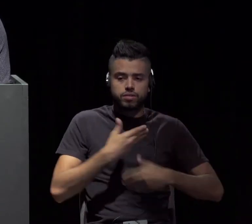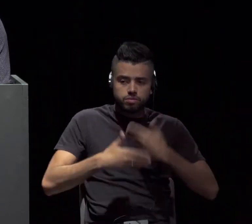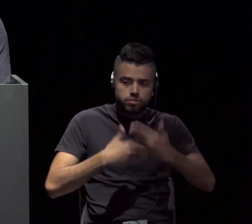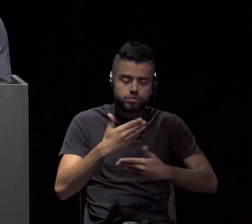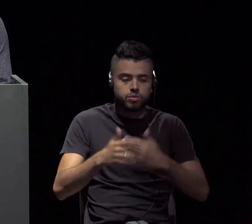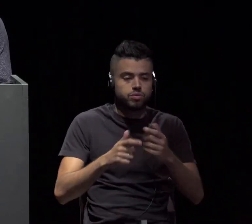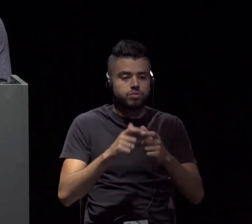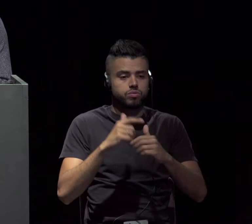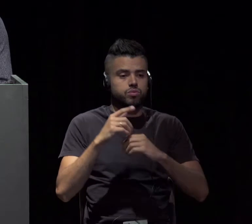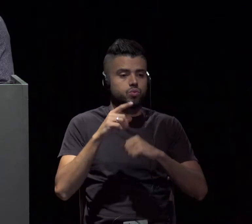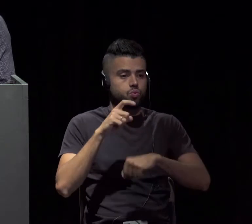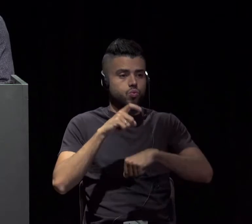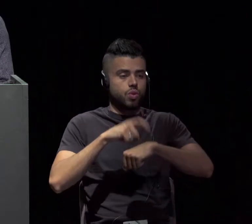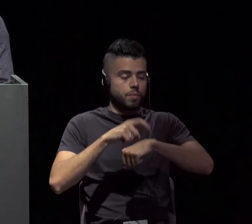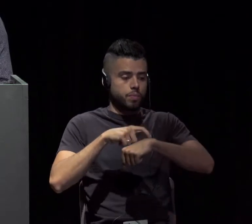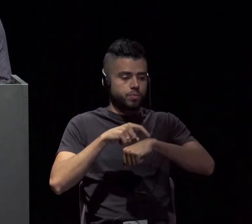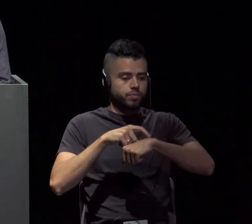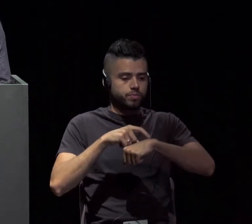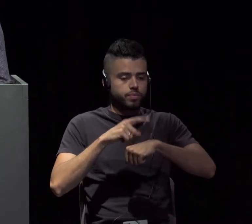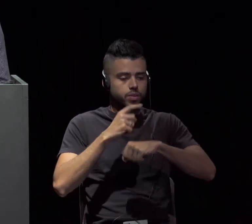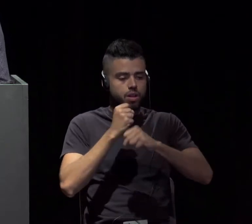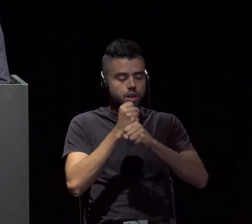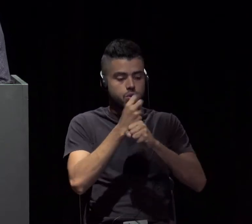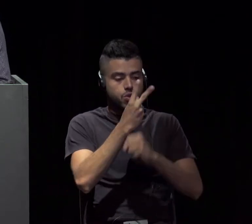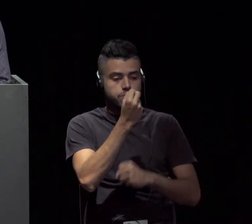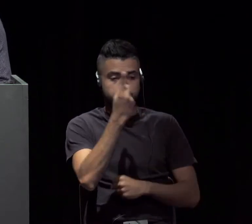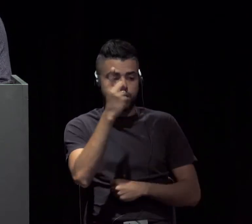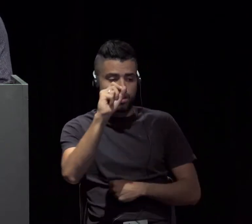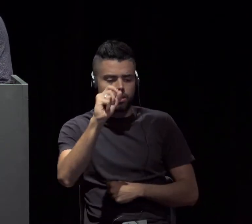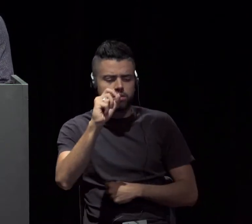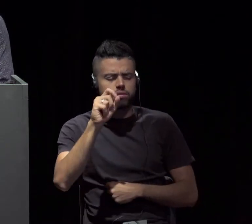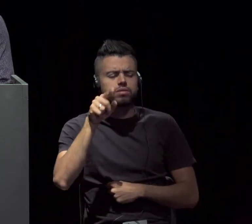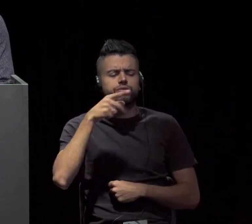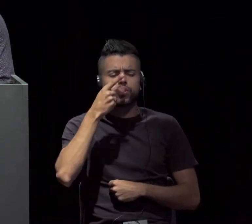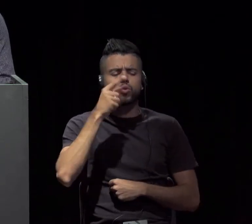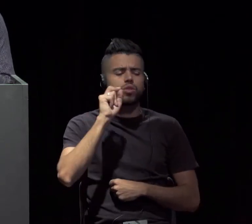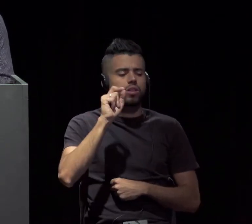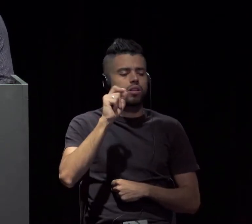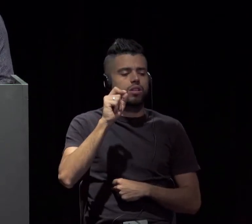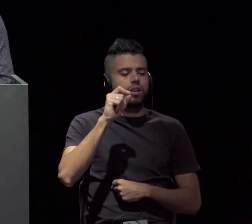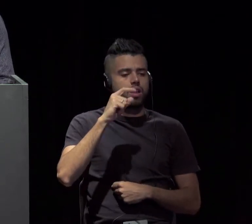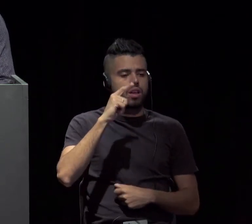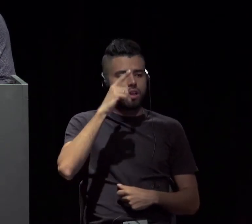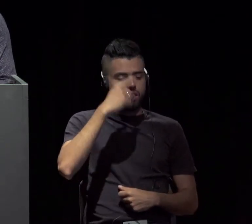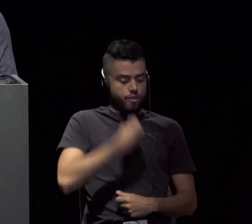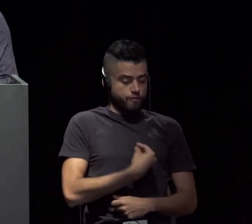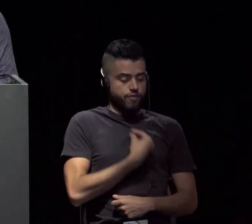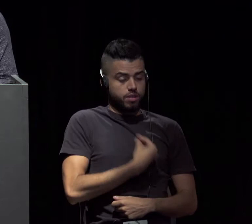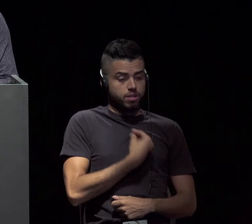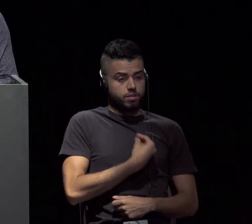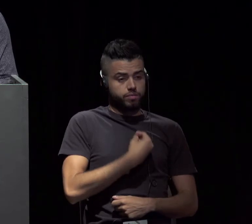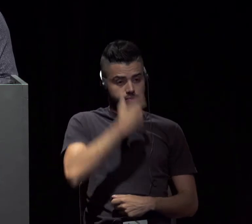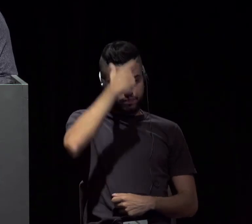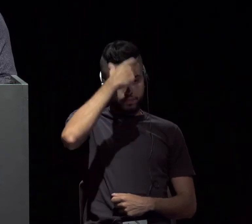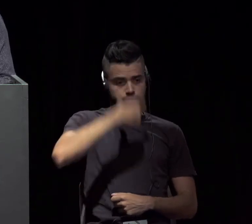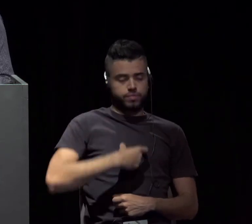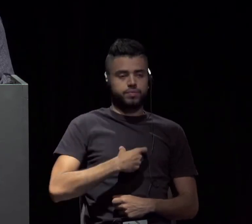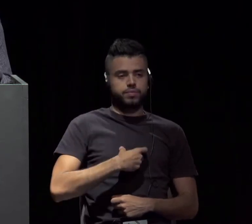he stated, "I believe that the human life is not something which is cut and dried. It is something which is